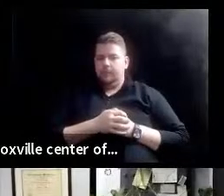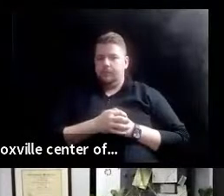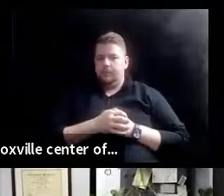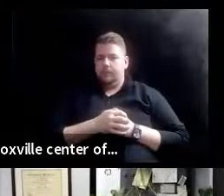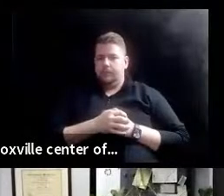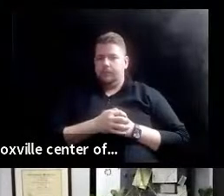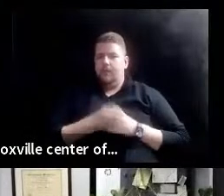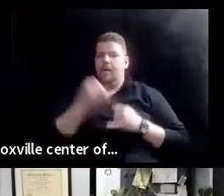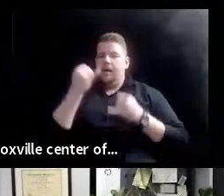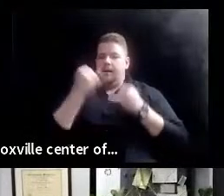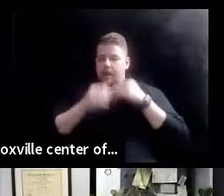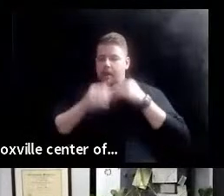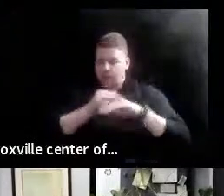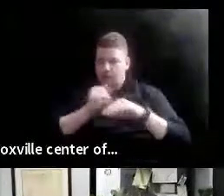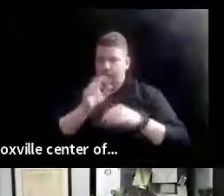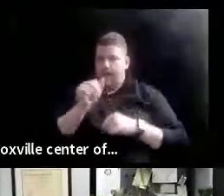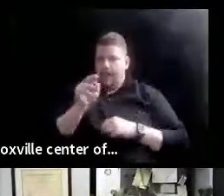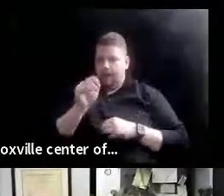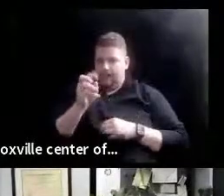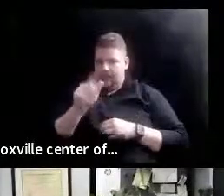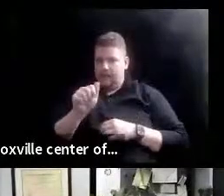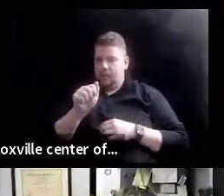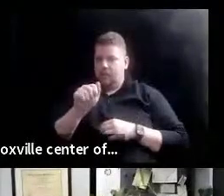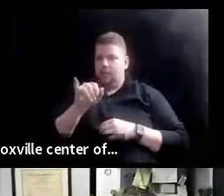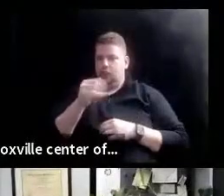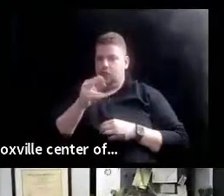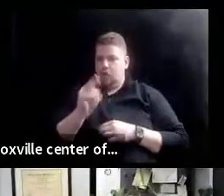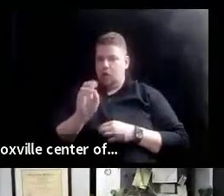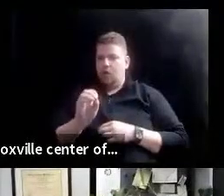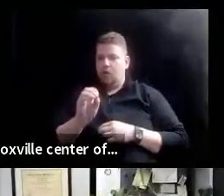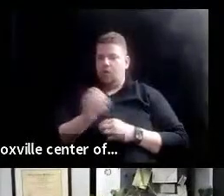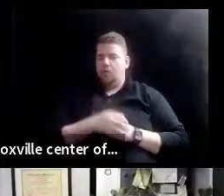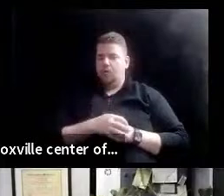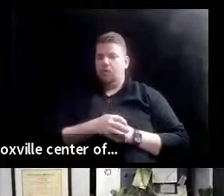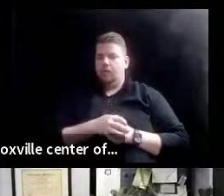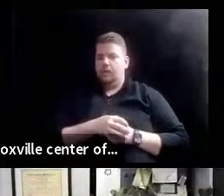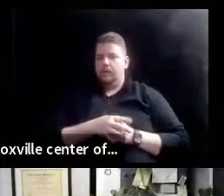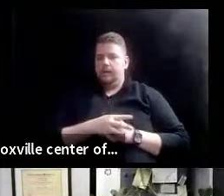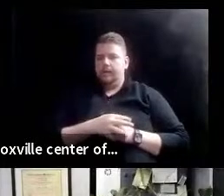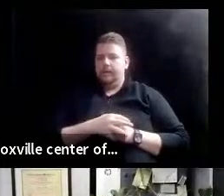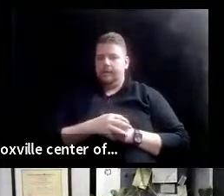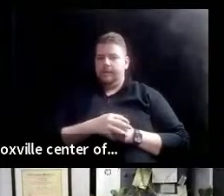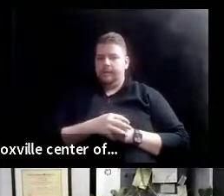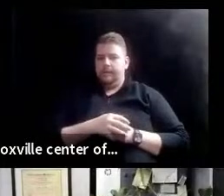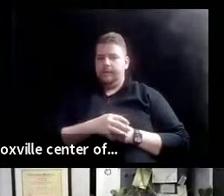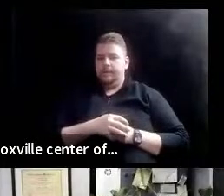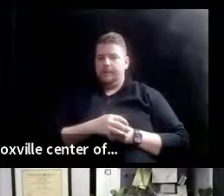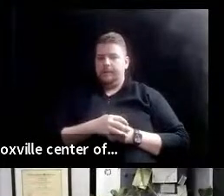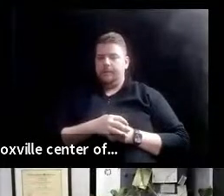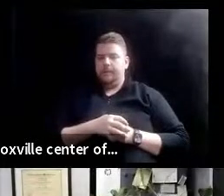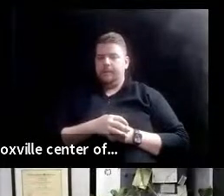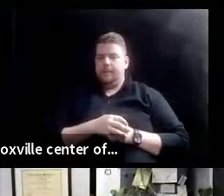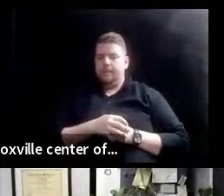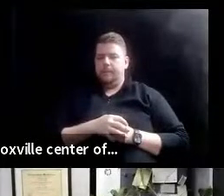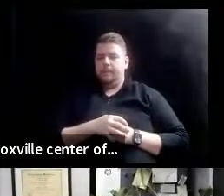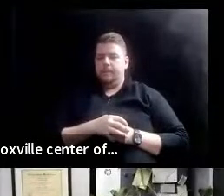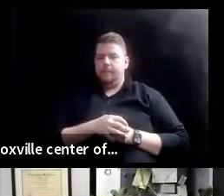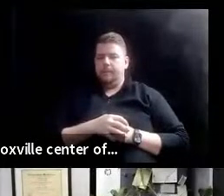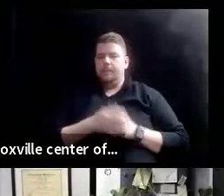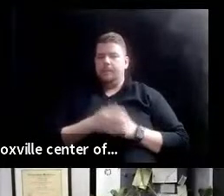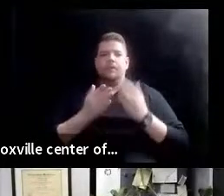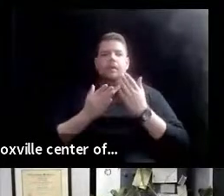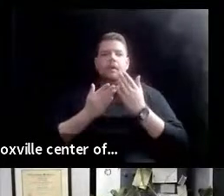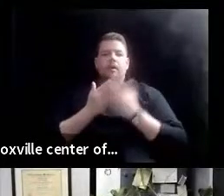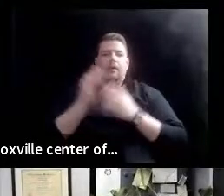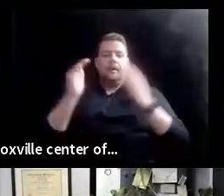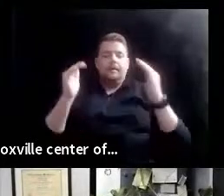All right, last call for Anastasia Juneau. All right, next